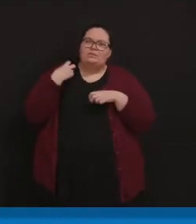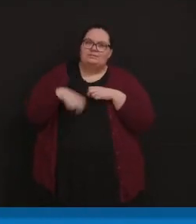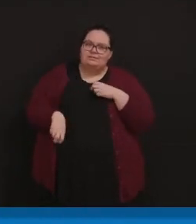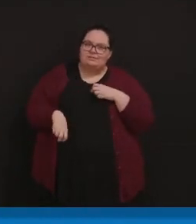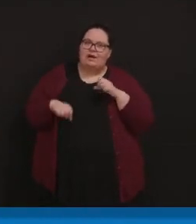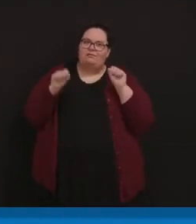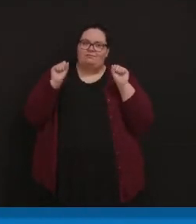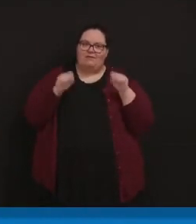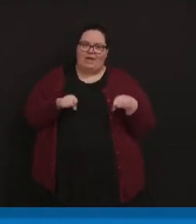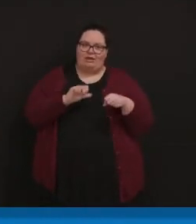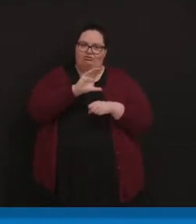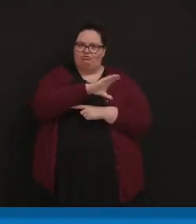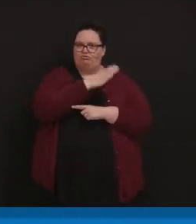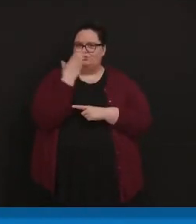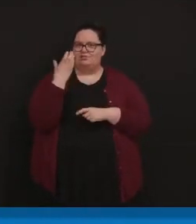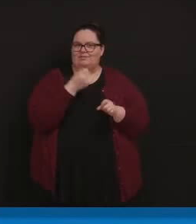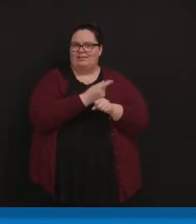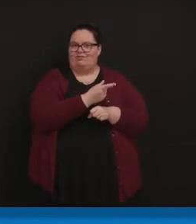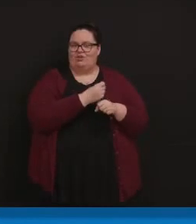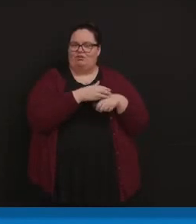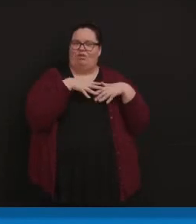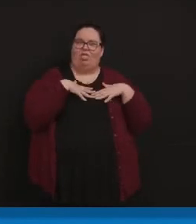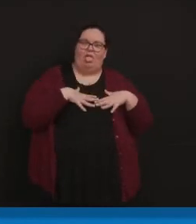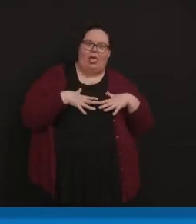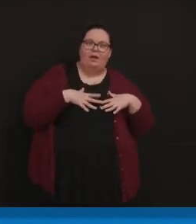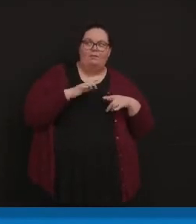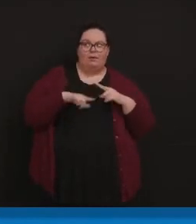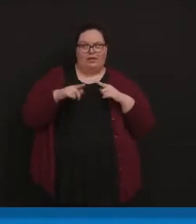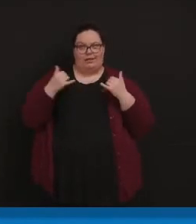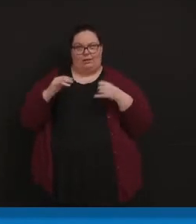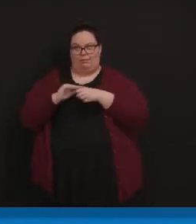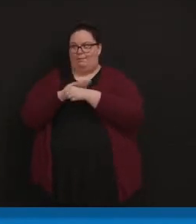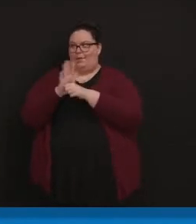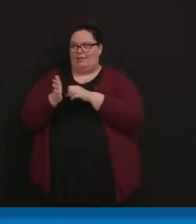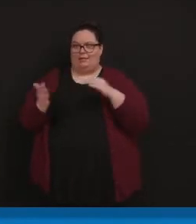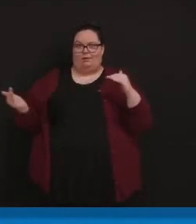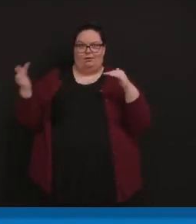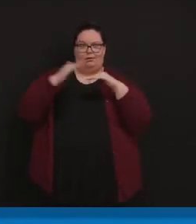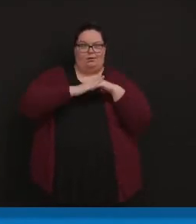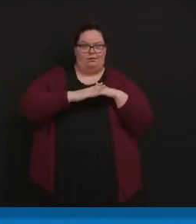from the pandemic, on a yearly basis, we see an increase in needs